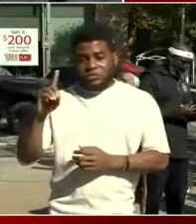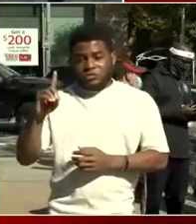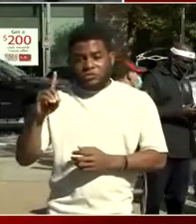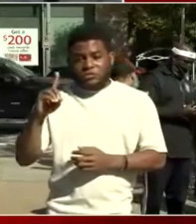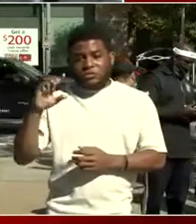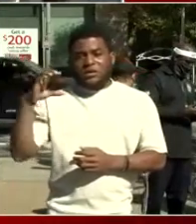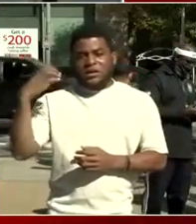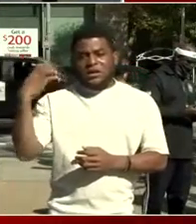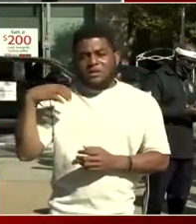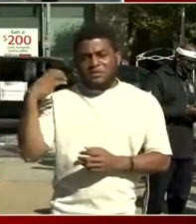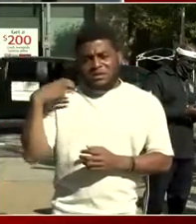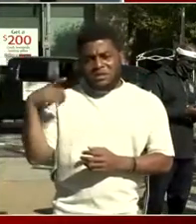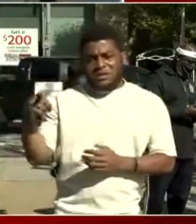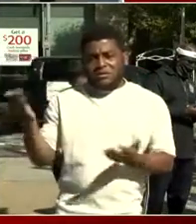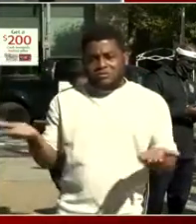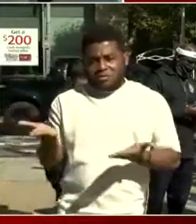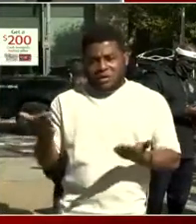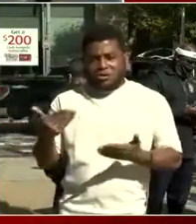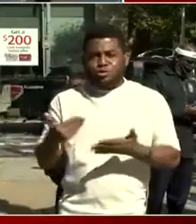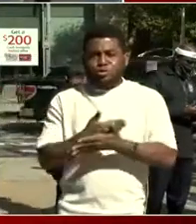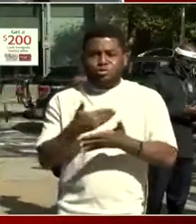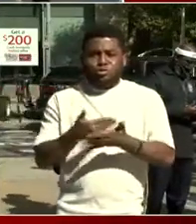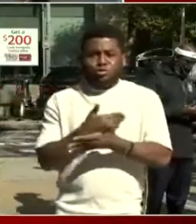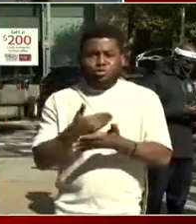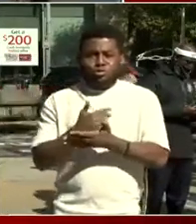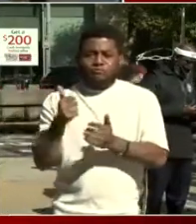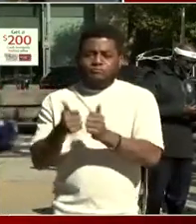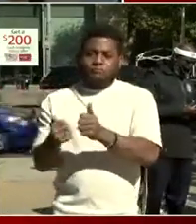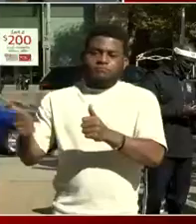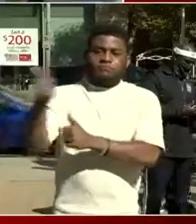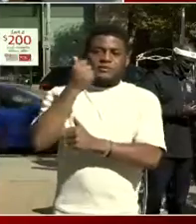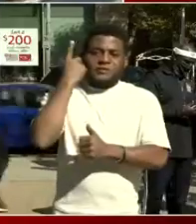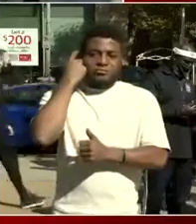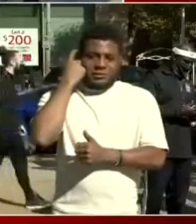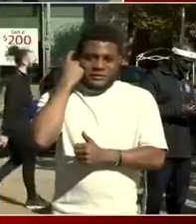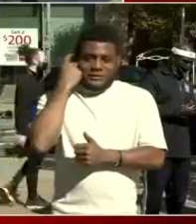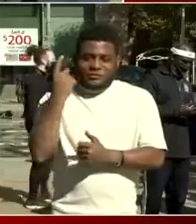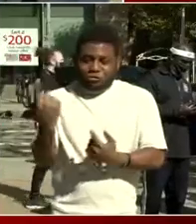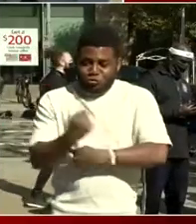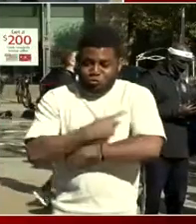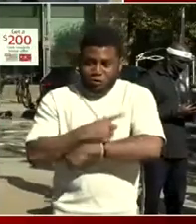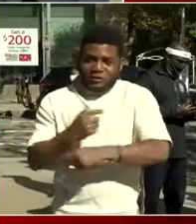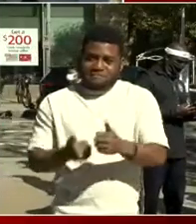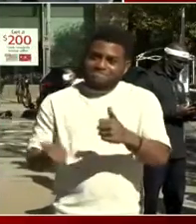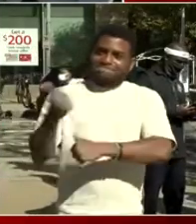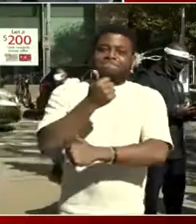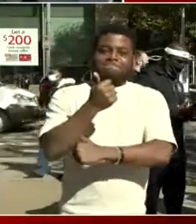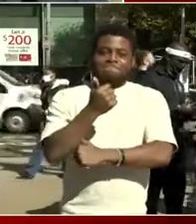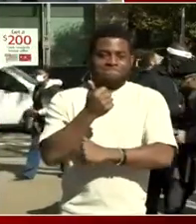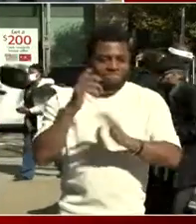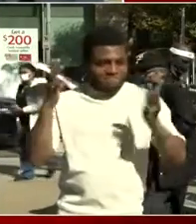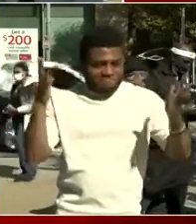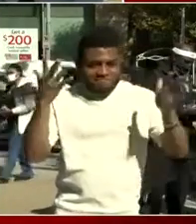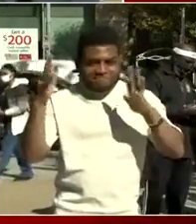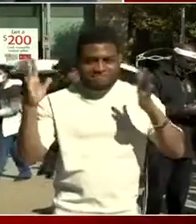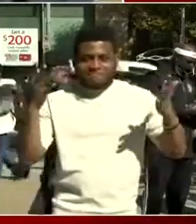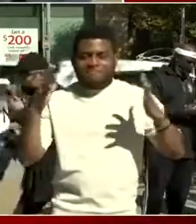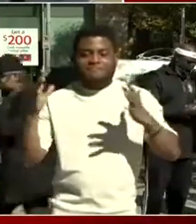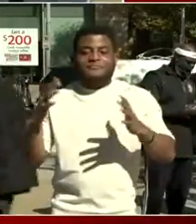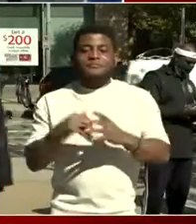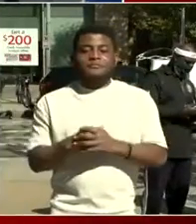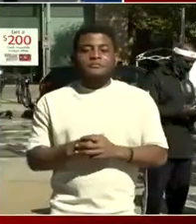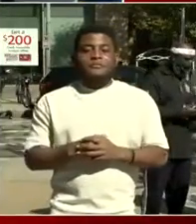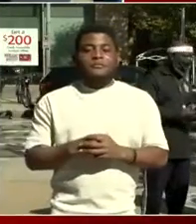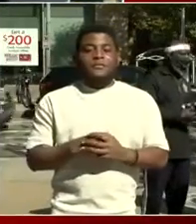Fitzgerald. He's newly promoted as of today. Historic Anacostia in the 7th District will